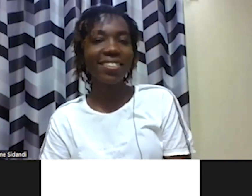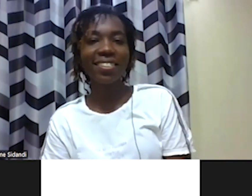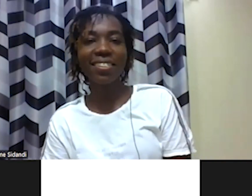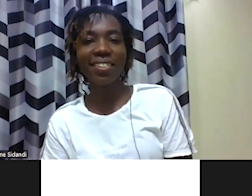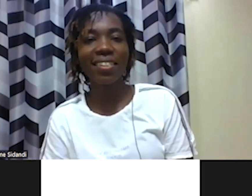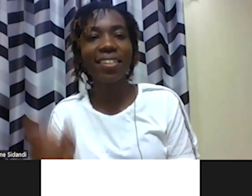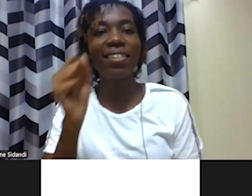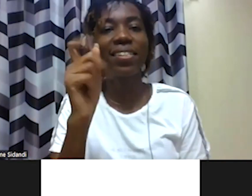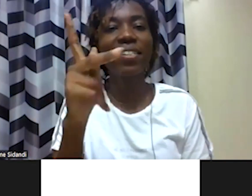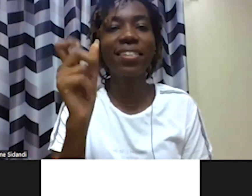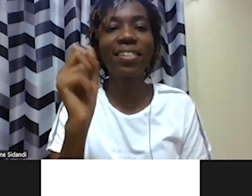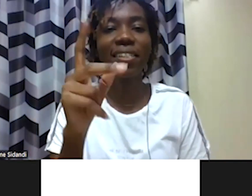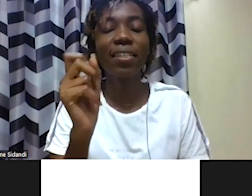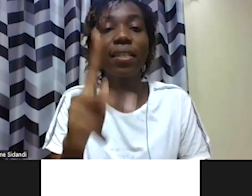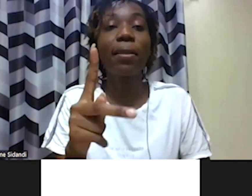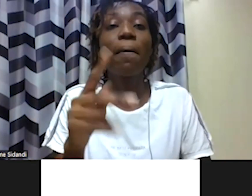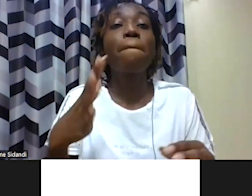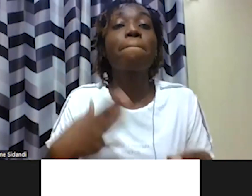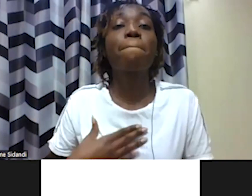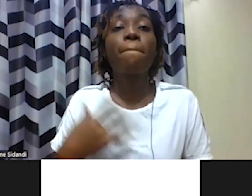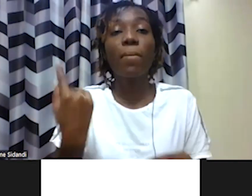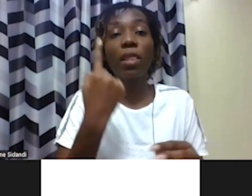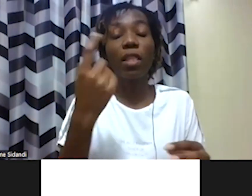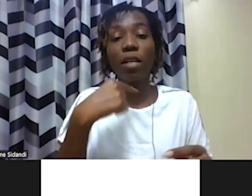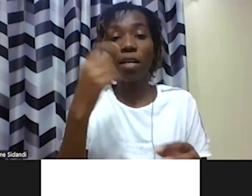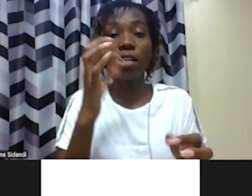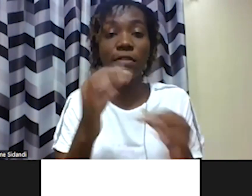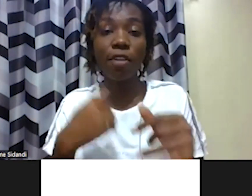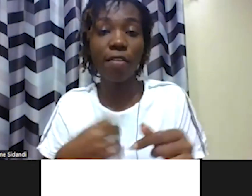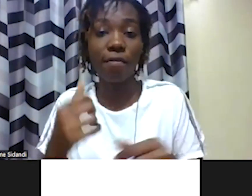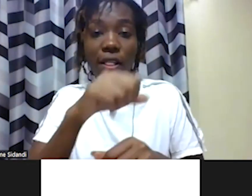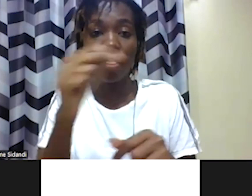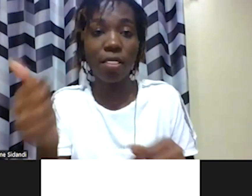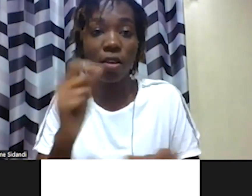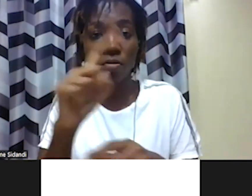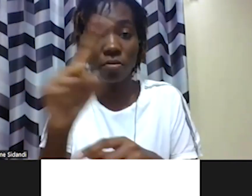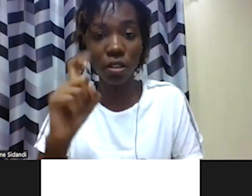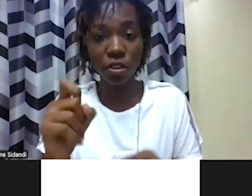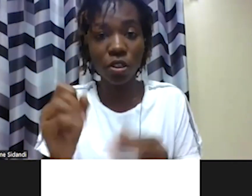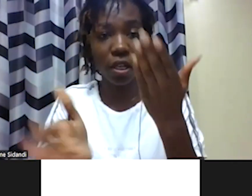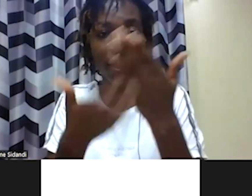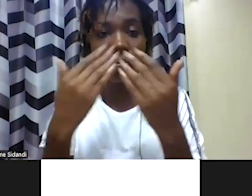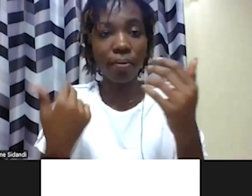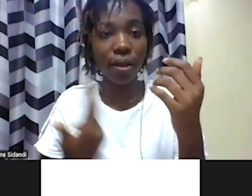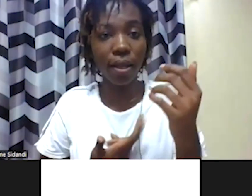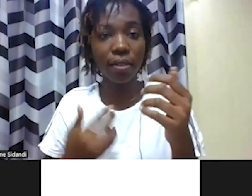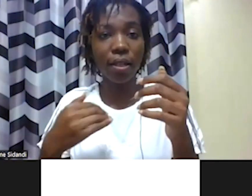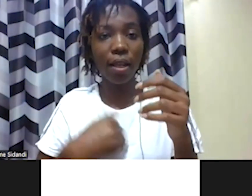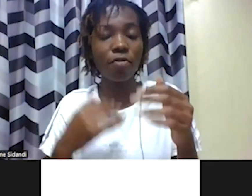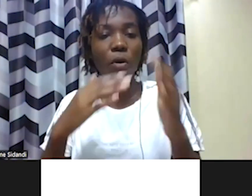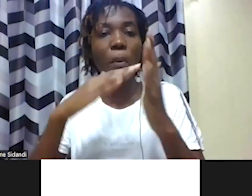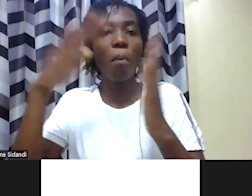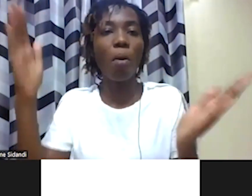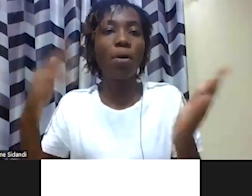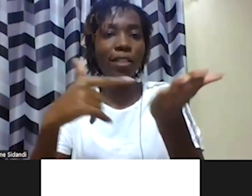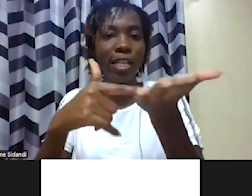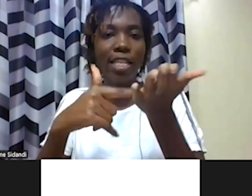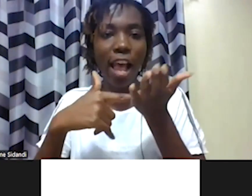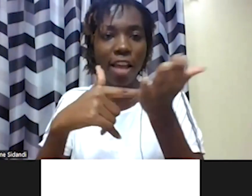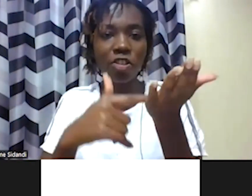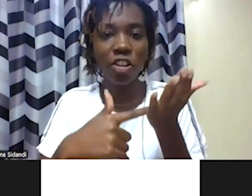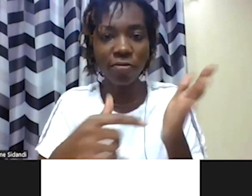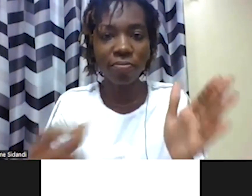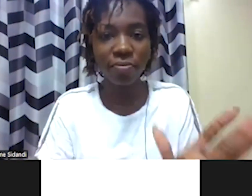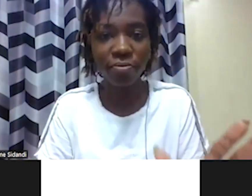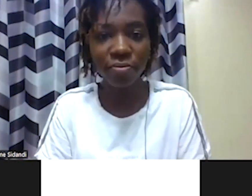All right. Maybe if there are other questions that may help us to have more of a discussion. Okay,